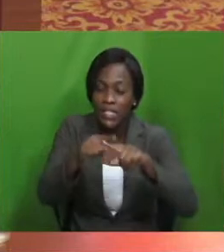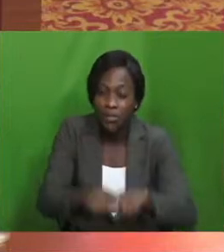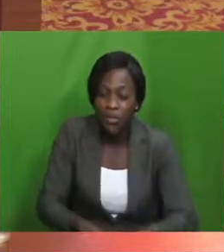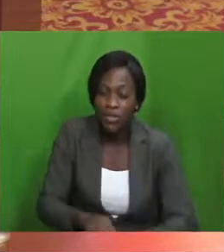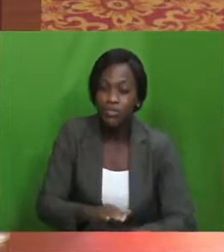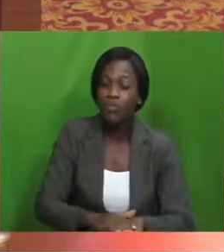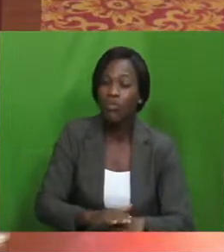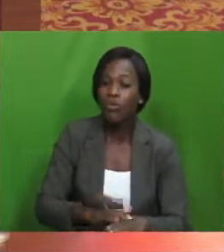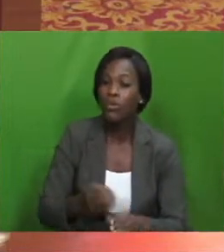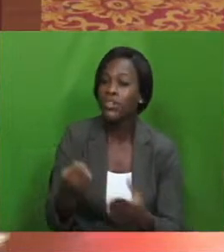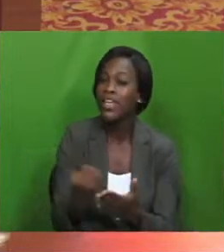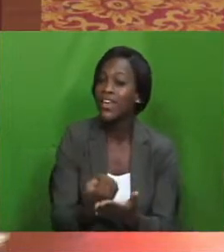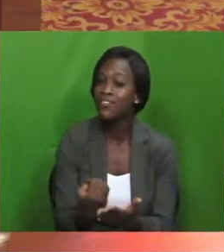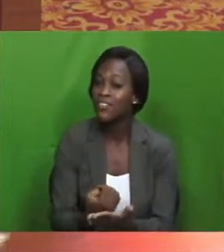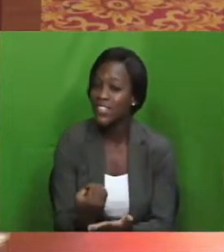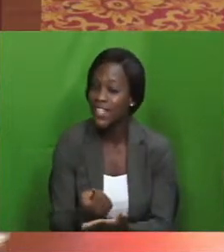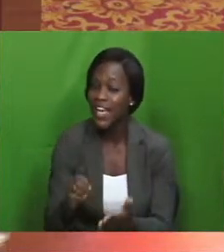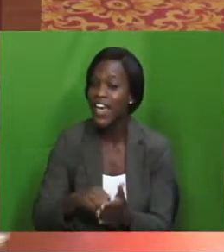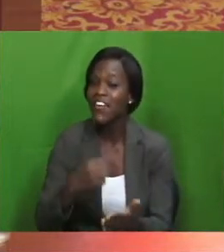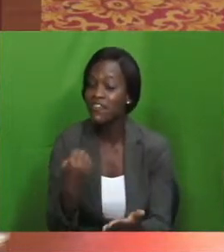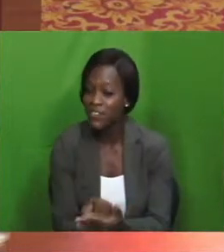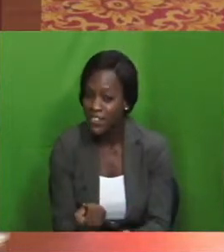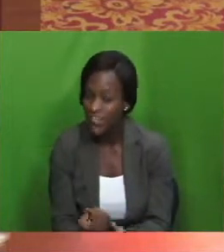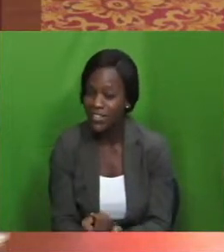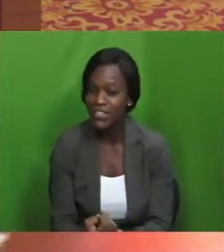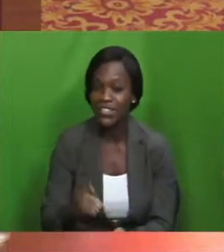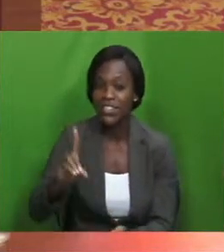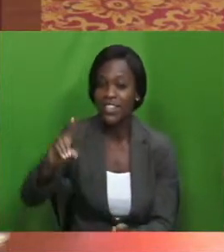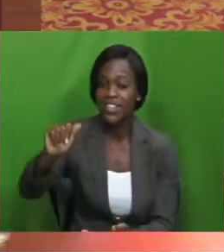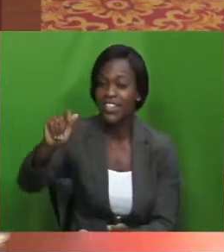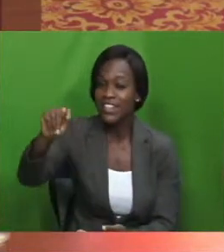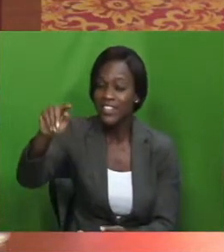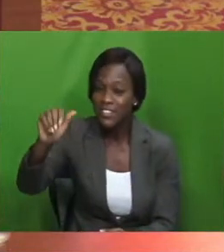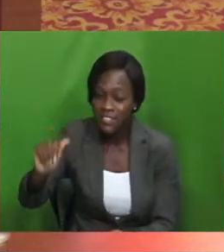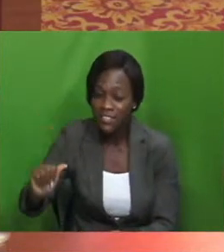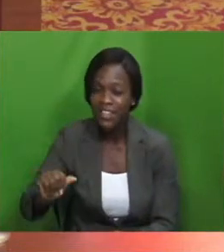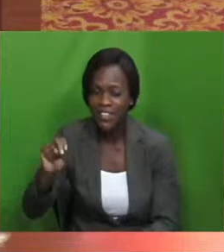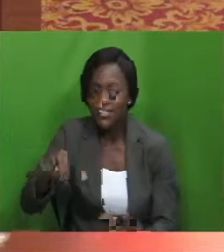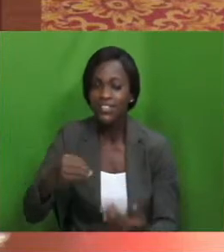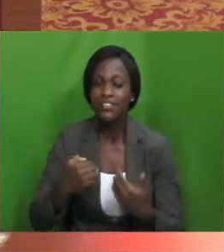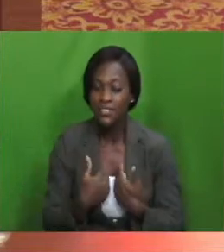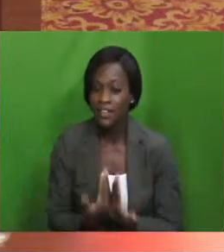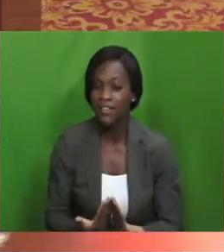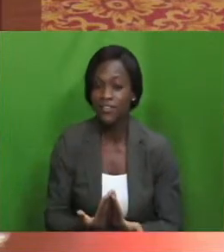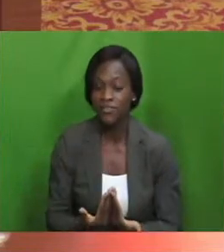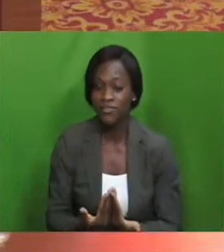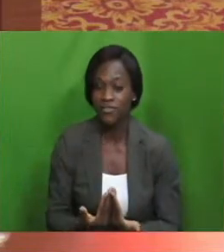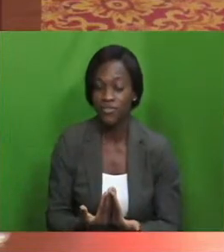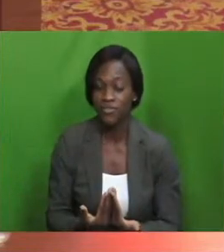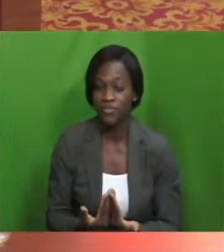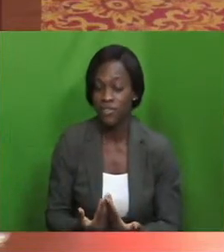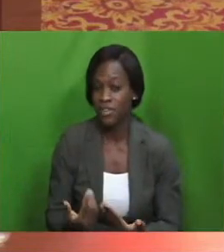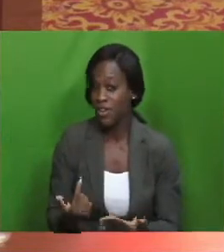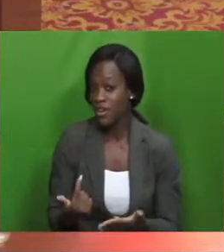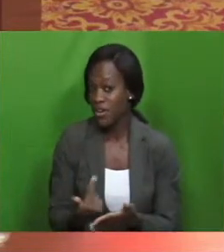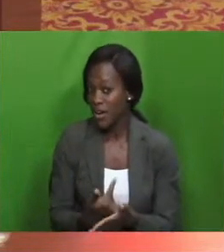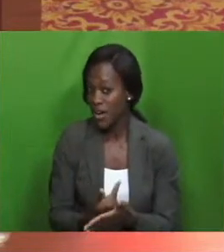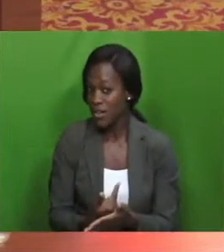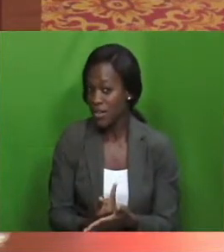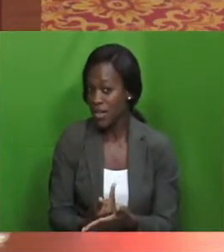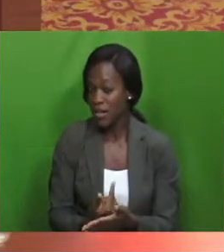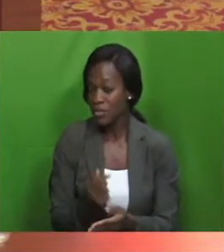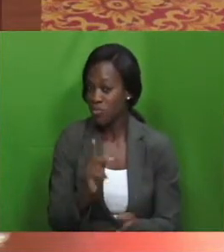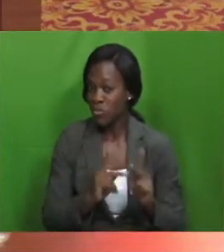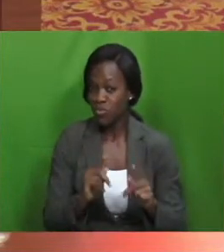and figures. The facts and figures speak for themselves. Ghanaians, as I said at the very outset, are